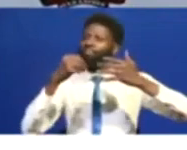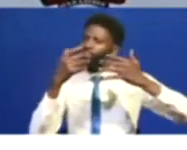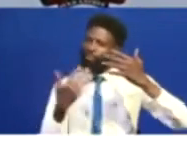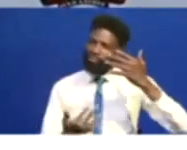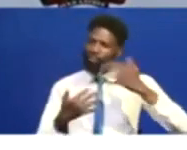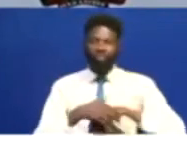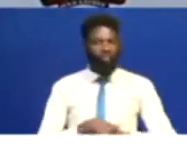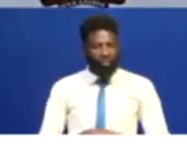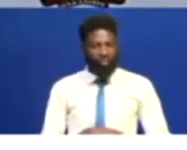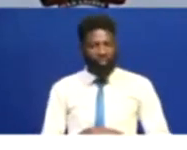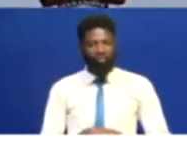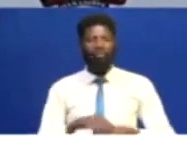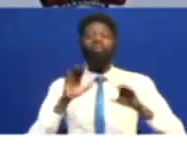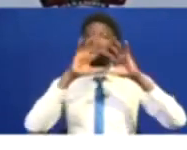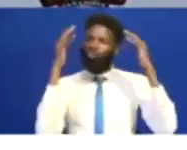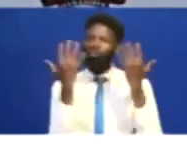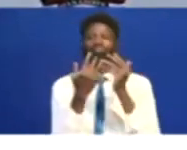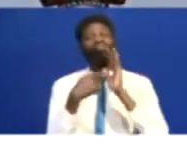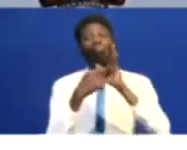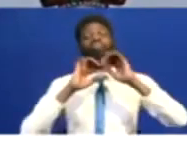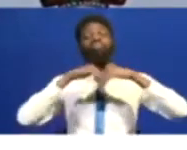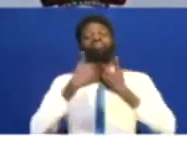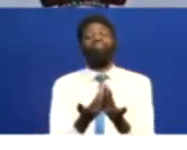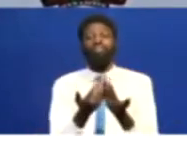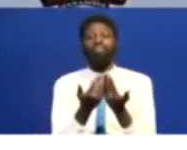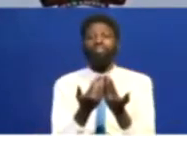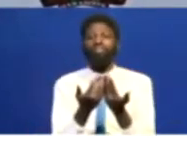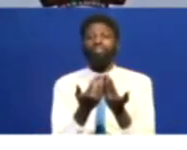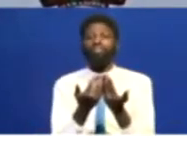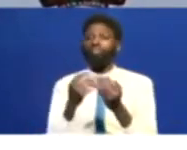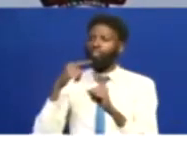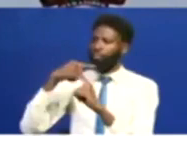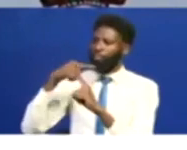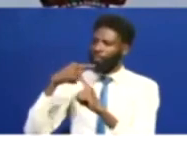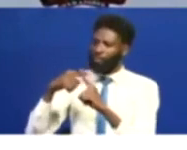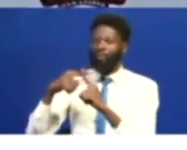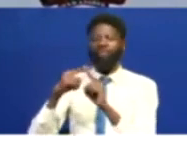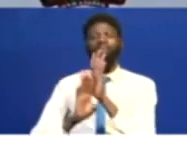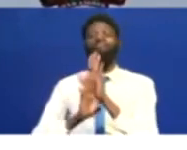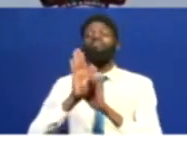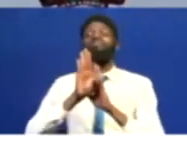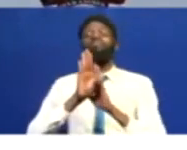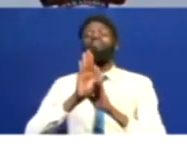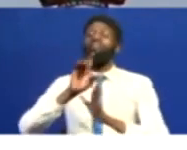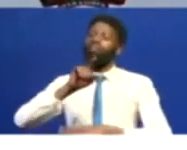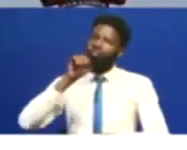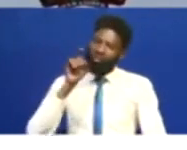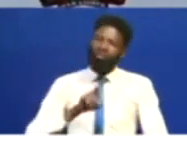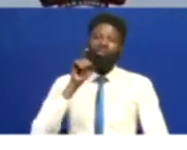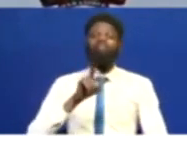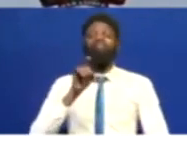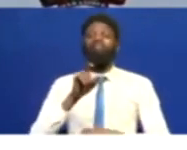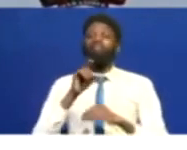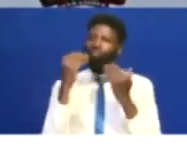example of what pro-climate and nature positive development should and must look